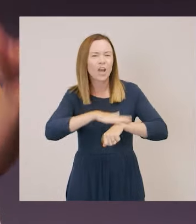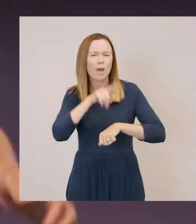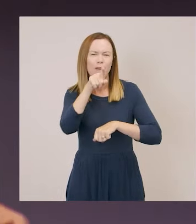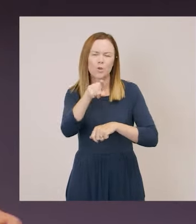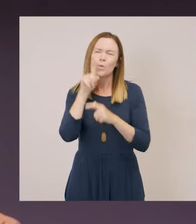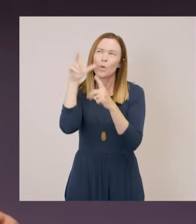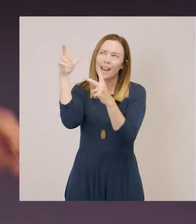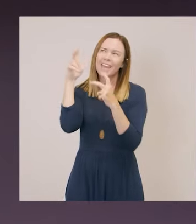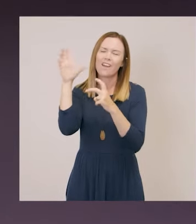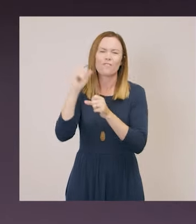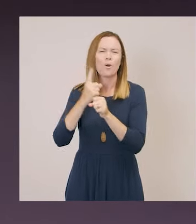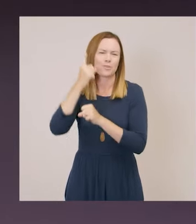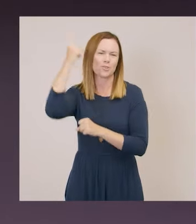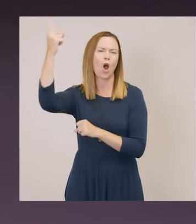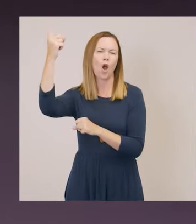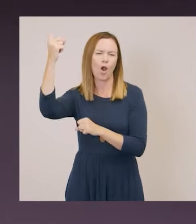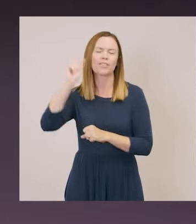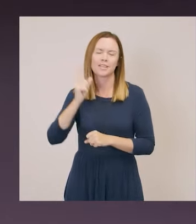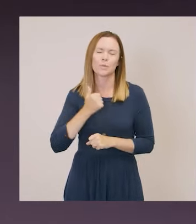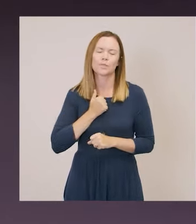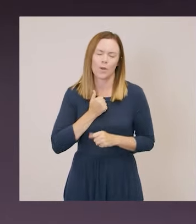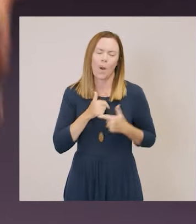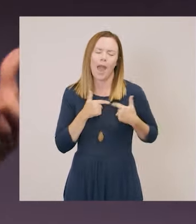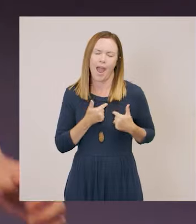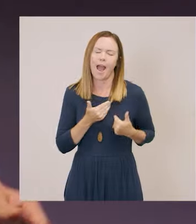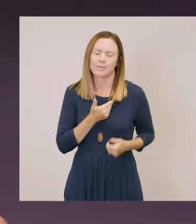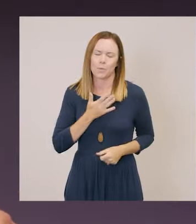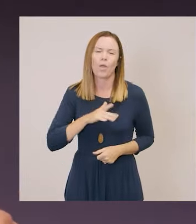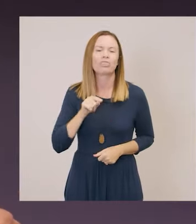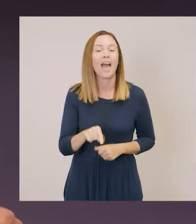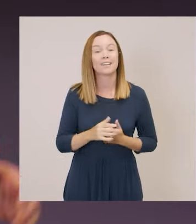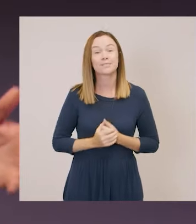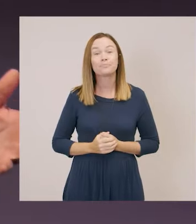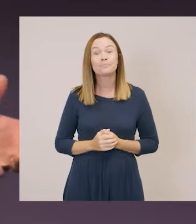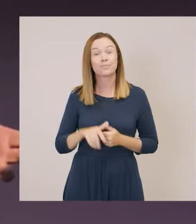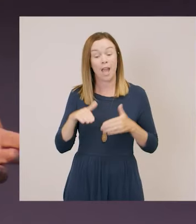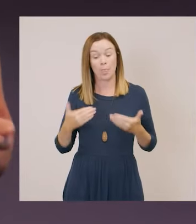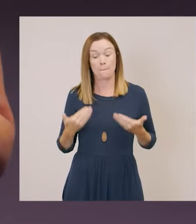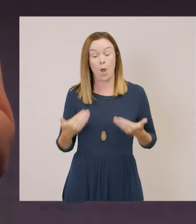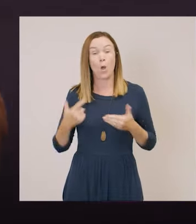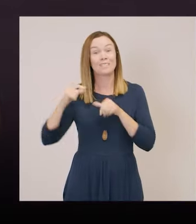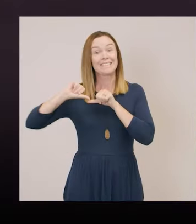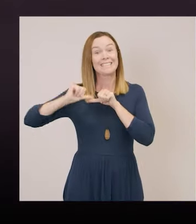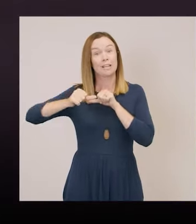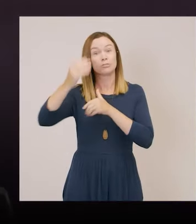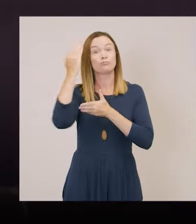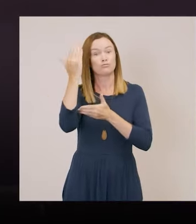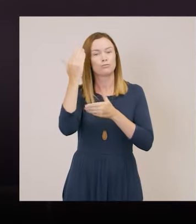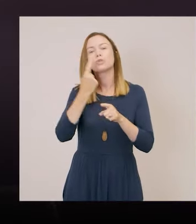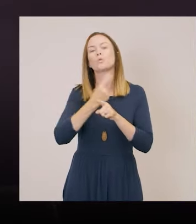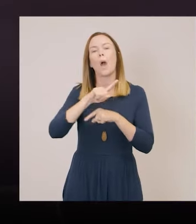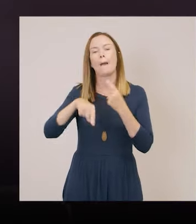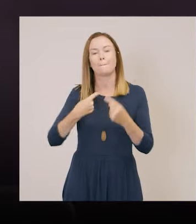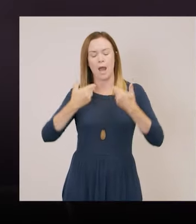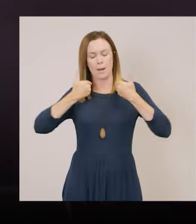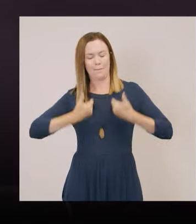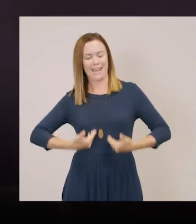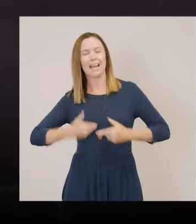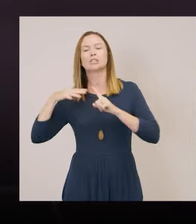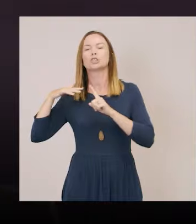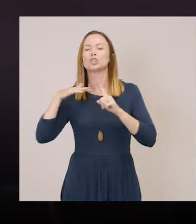hear directly from God. That's what's on our heart. We're in the middle of a series today called Being Disciples and